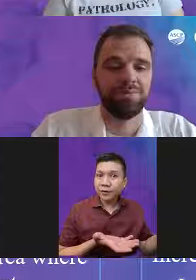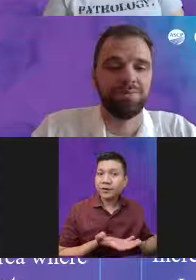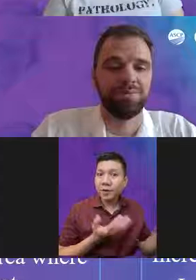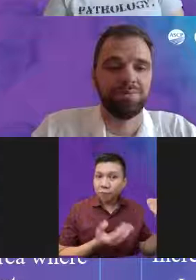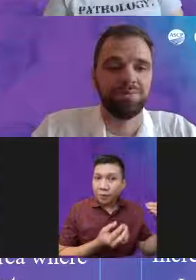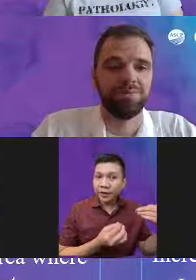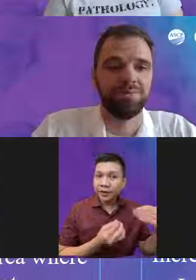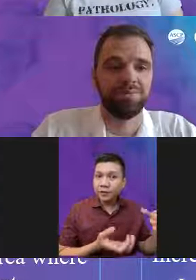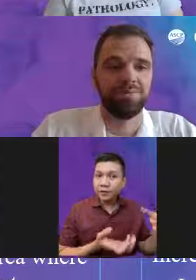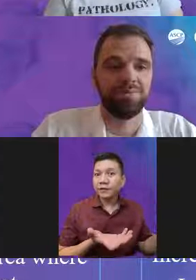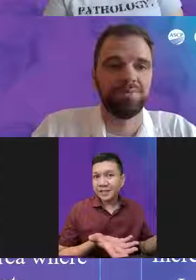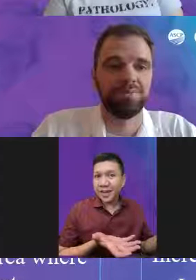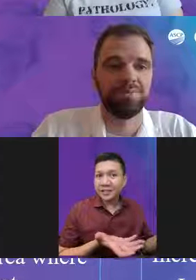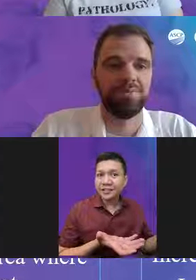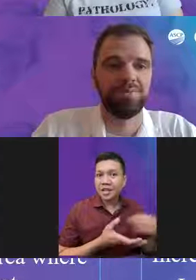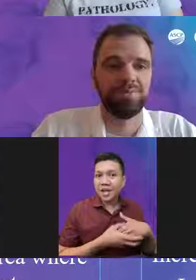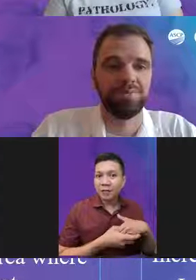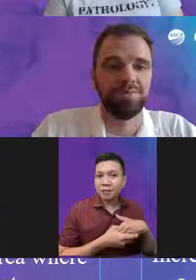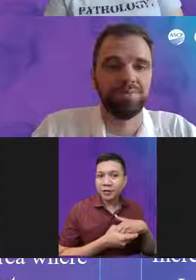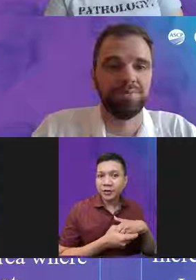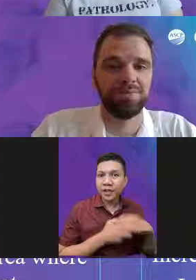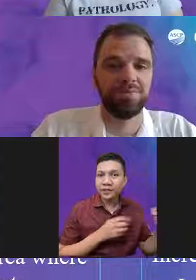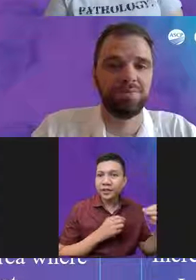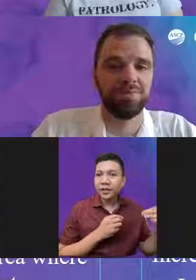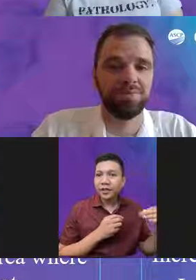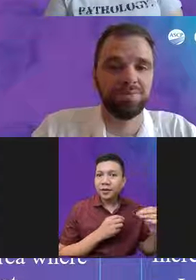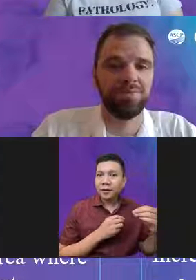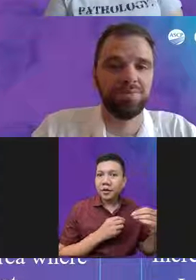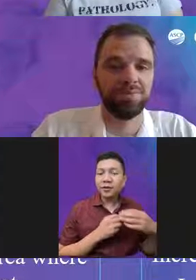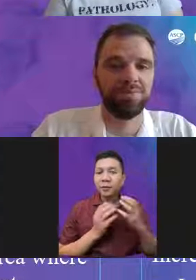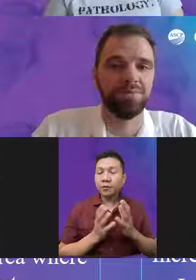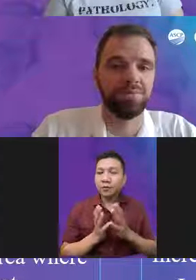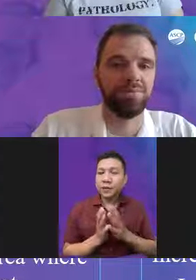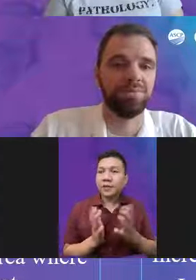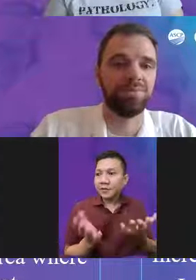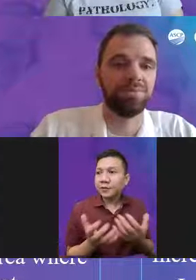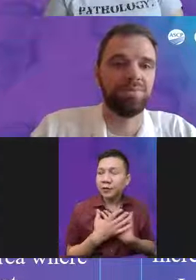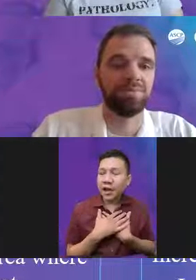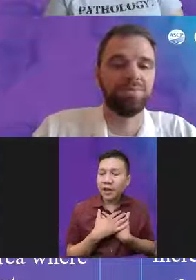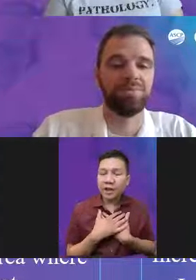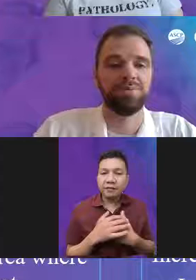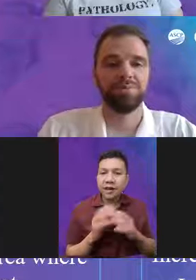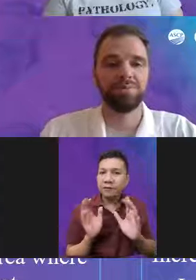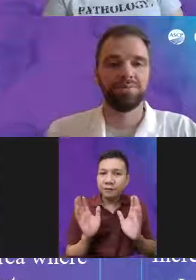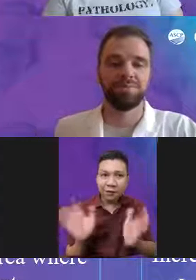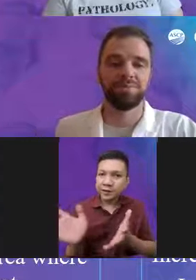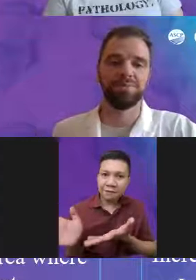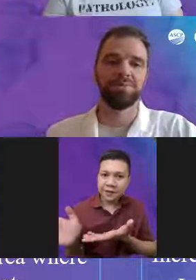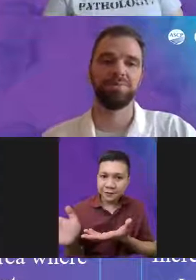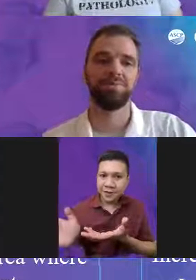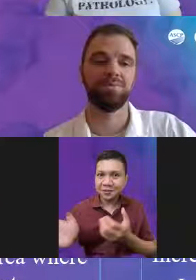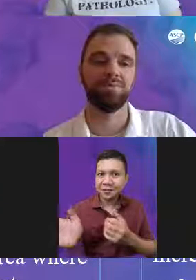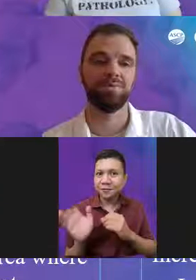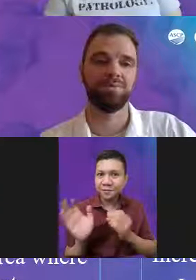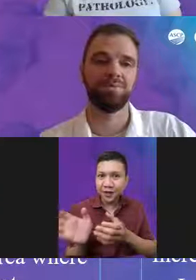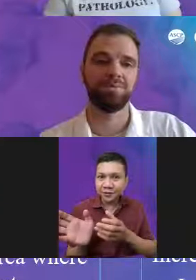advocate for the appropriate use of tests. You know, not just, you know, yes, I have great deference